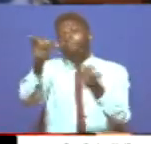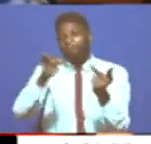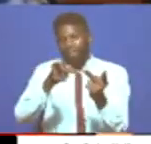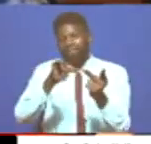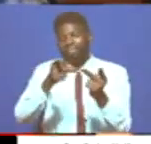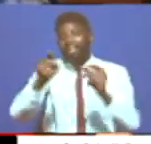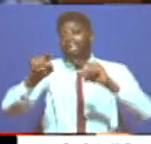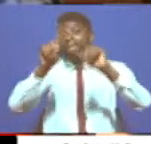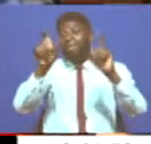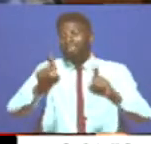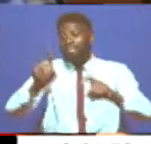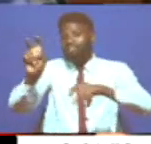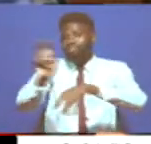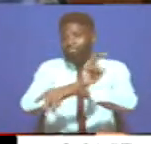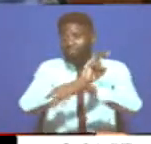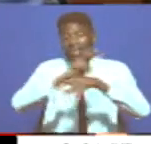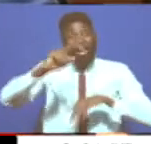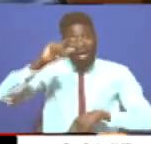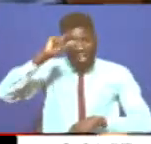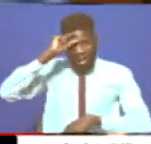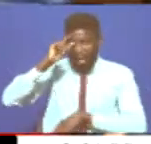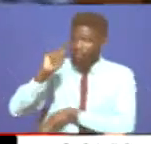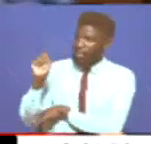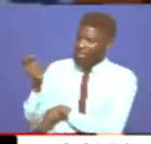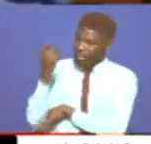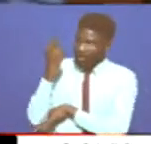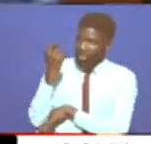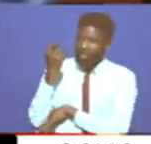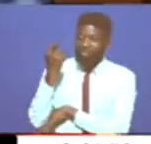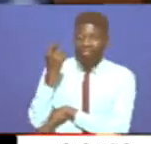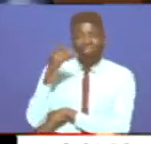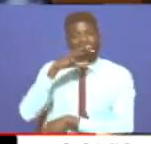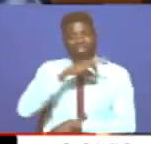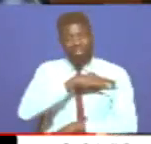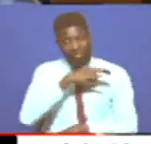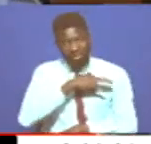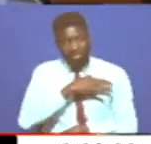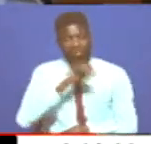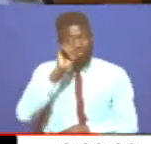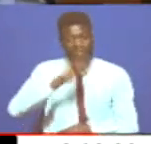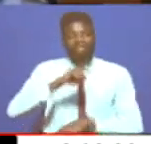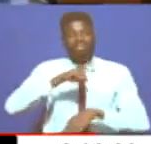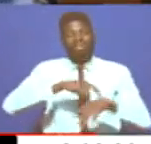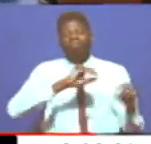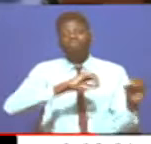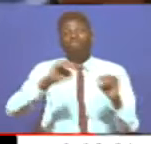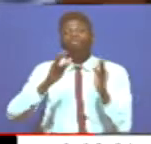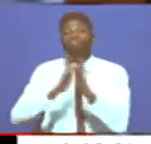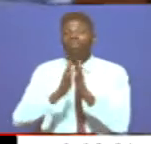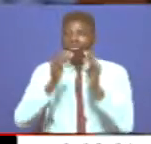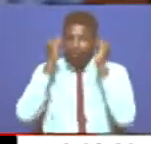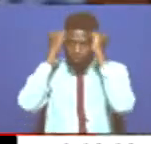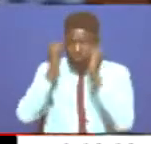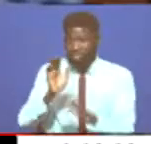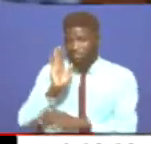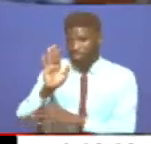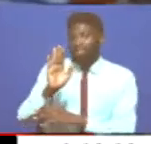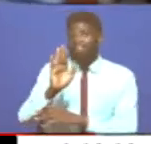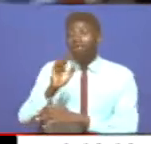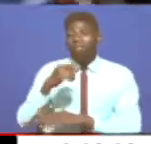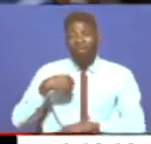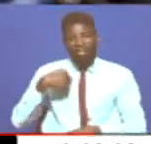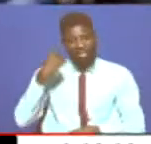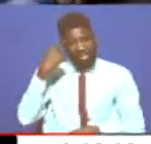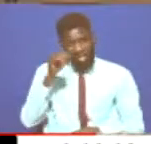the government of the Republic of Kenya will still give them a token as they follow their students where they are going to be given an examination. I think